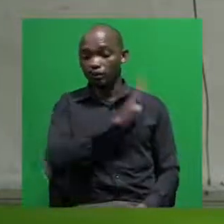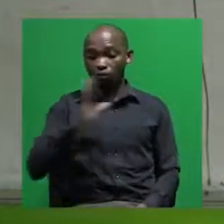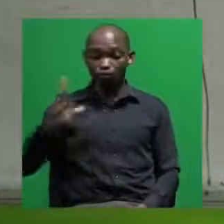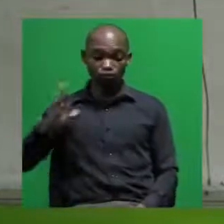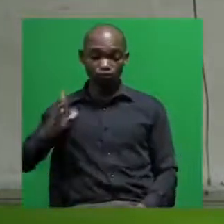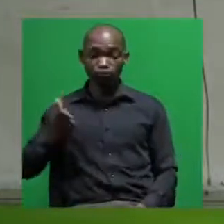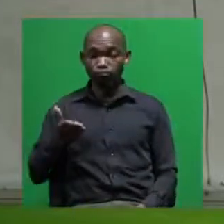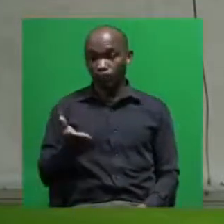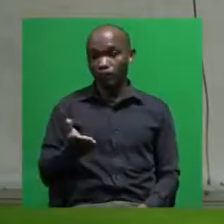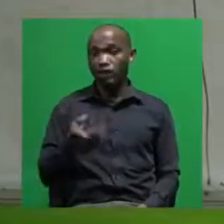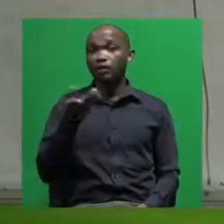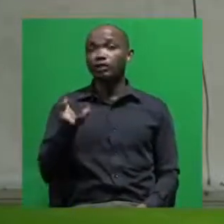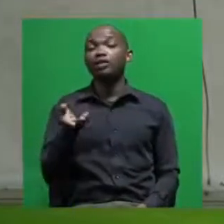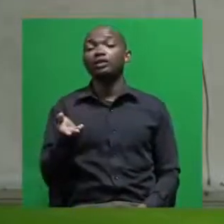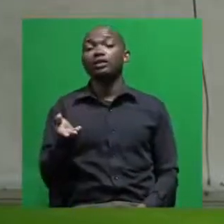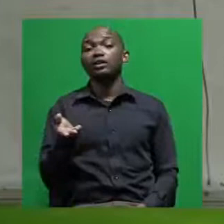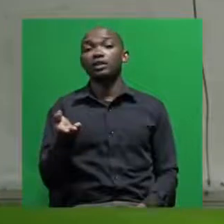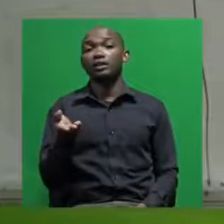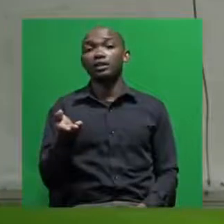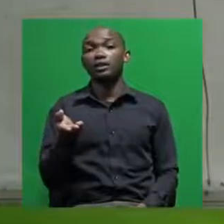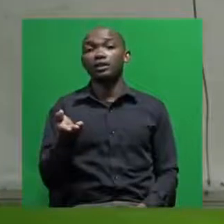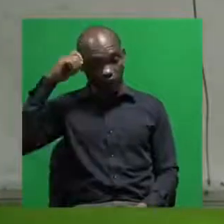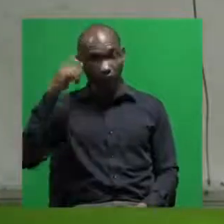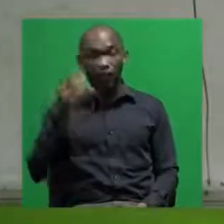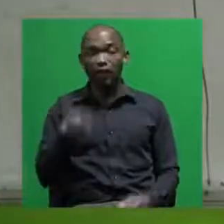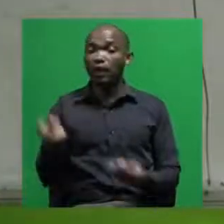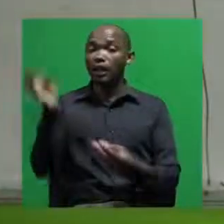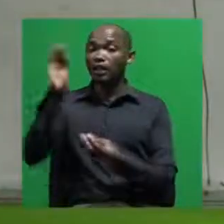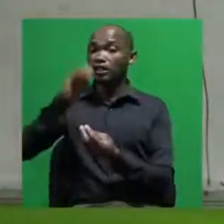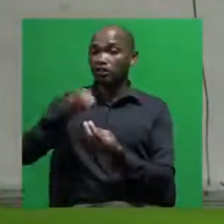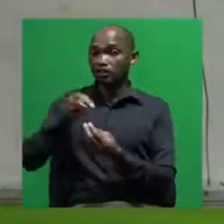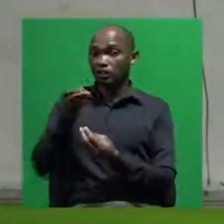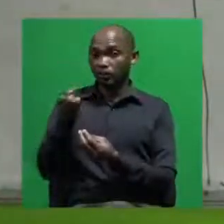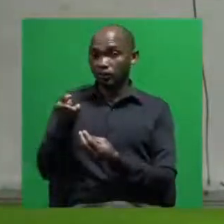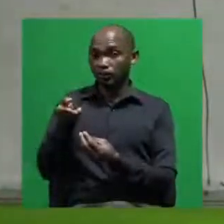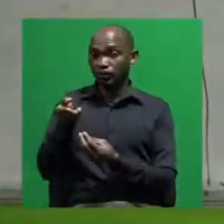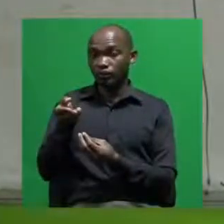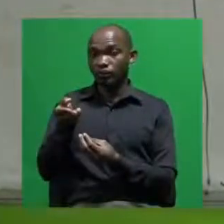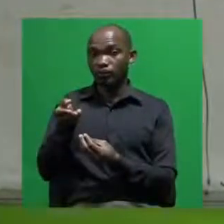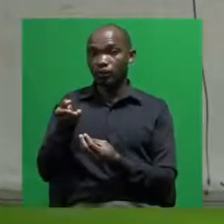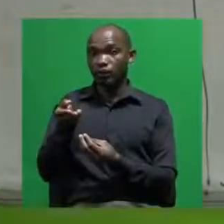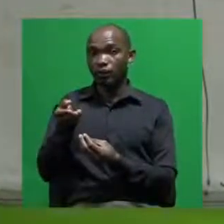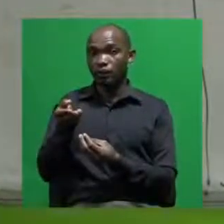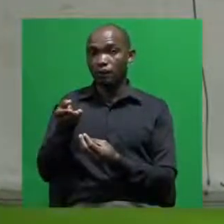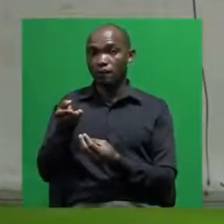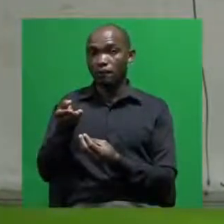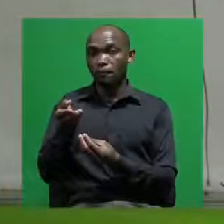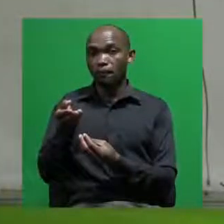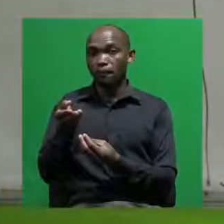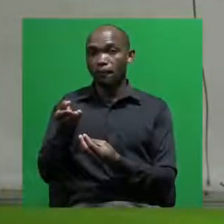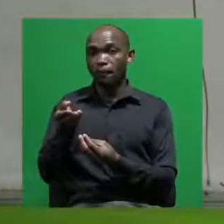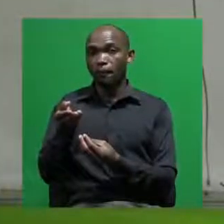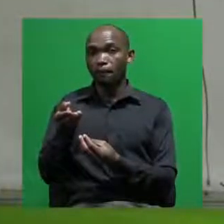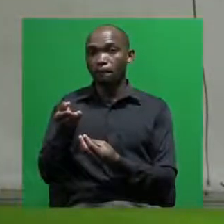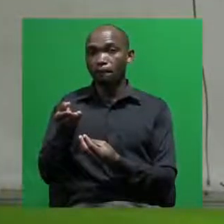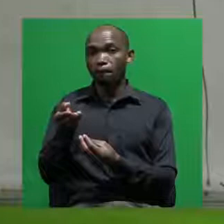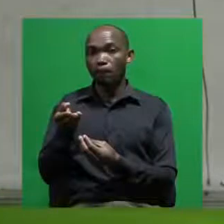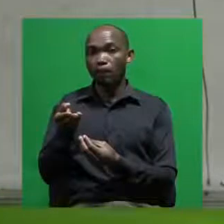the temperature. Additionally, temperature,